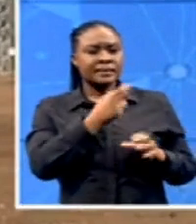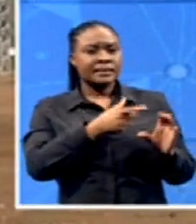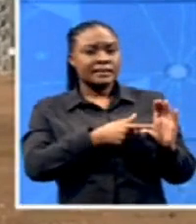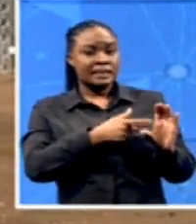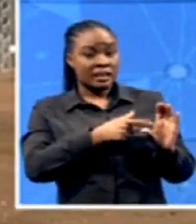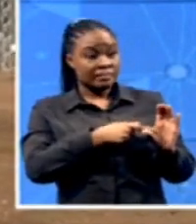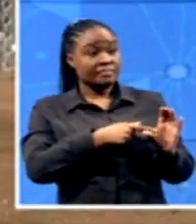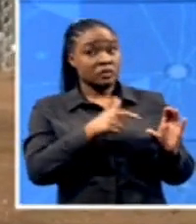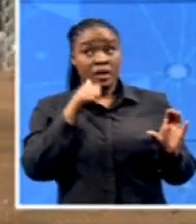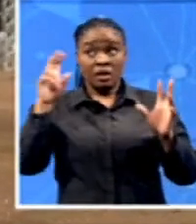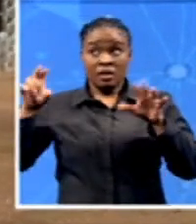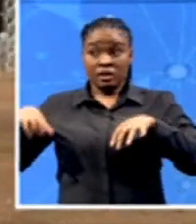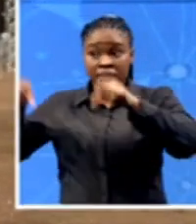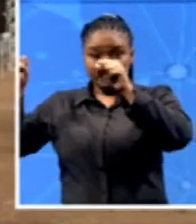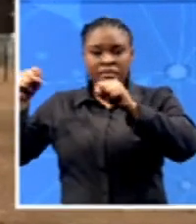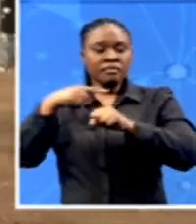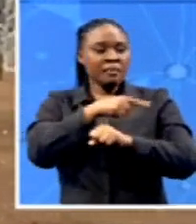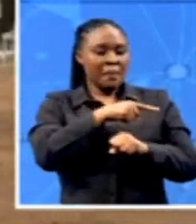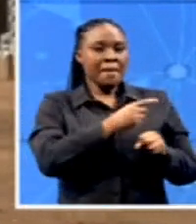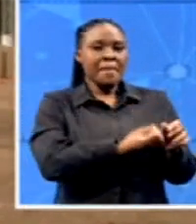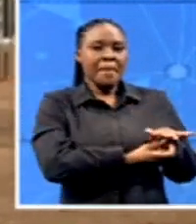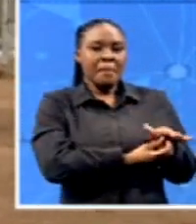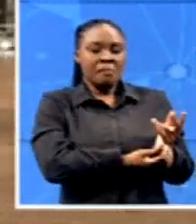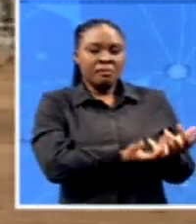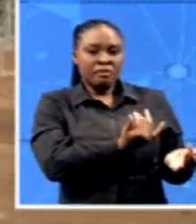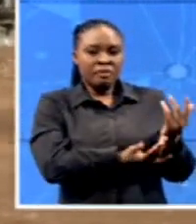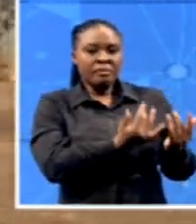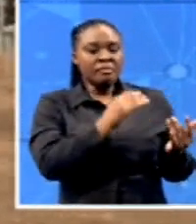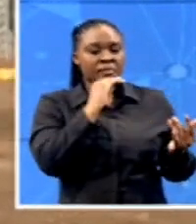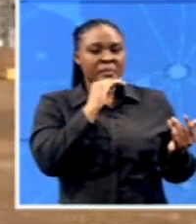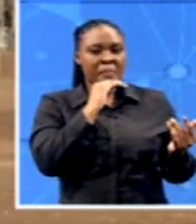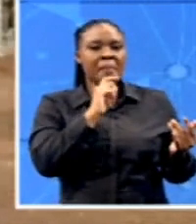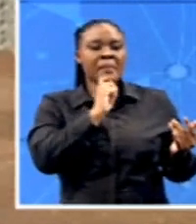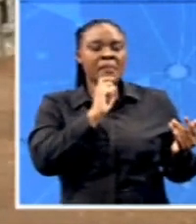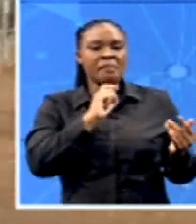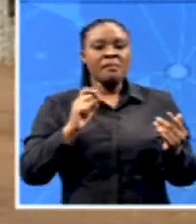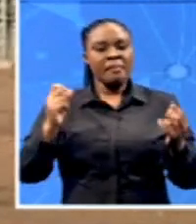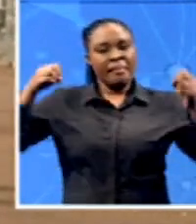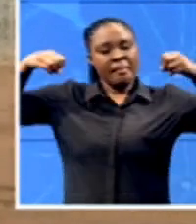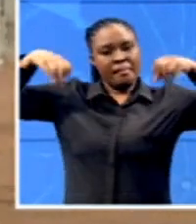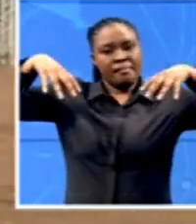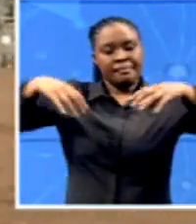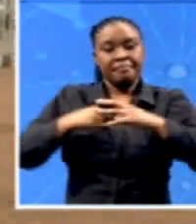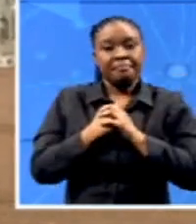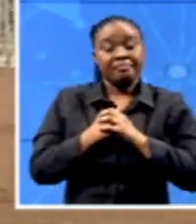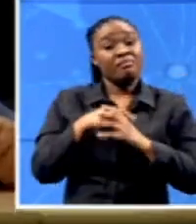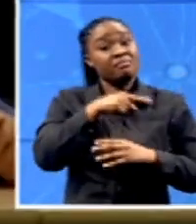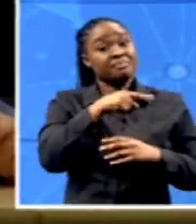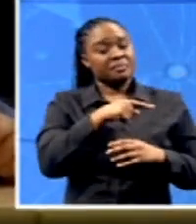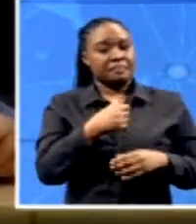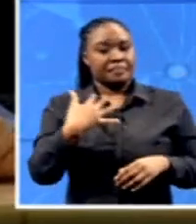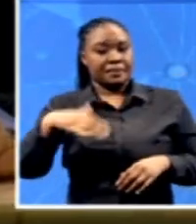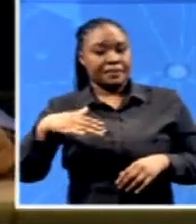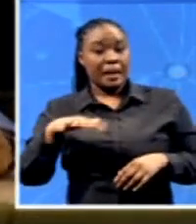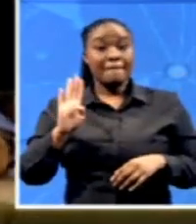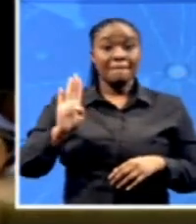this backup diesel generators run into billions of rands annually, money that the state-owned entity does not have. From a